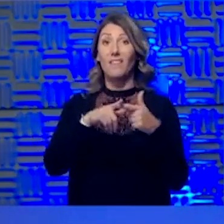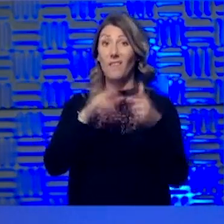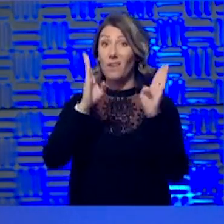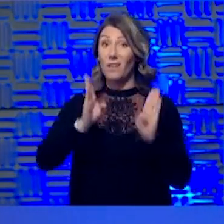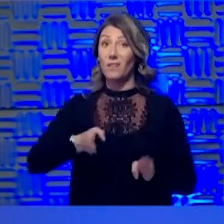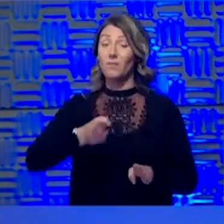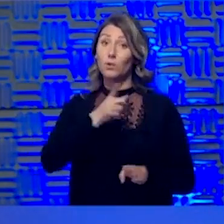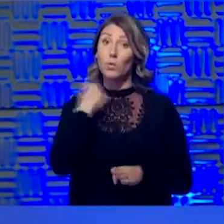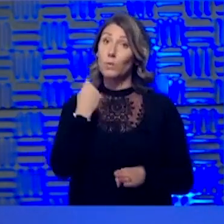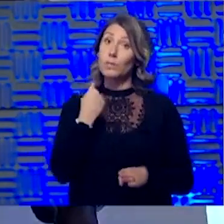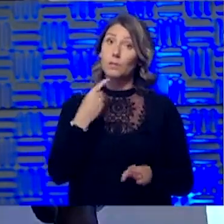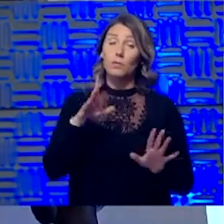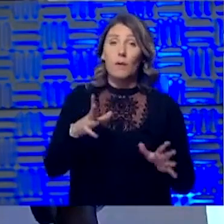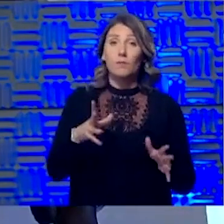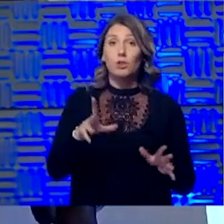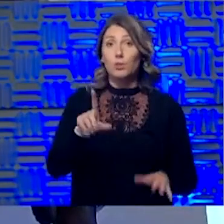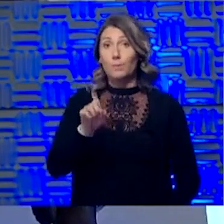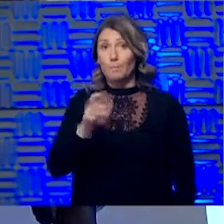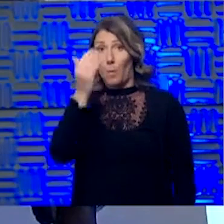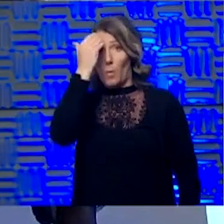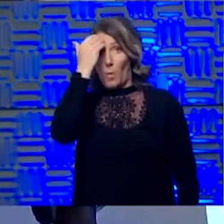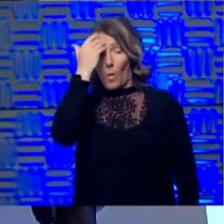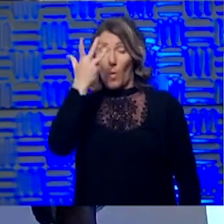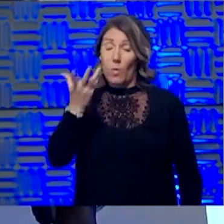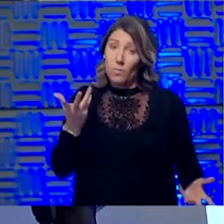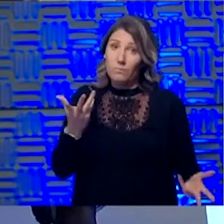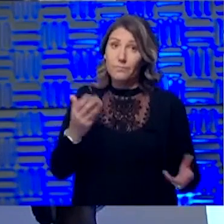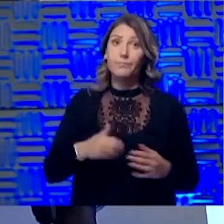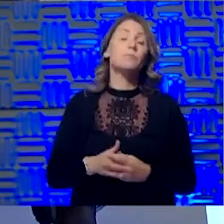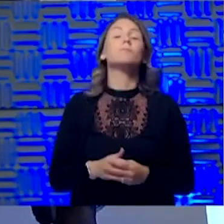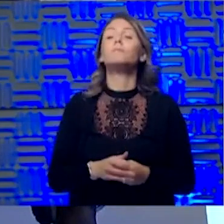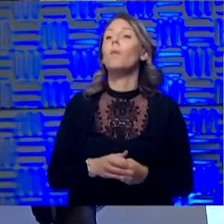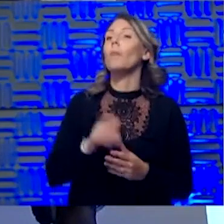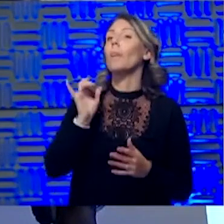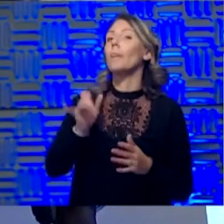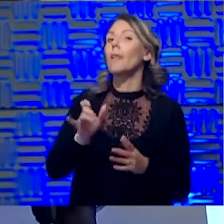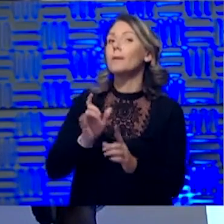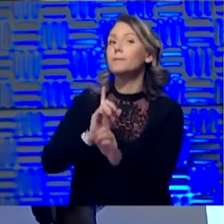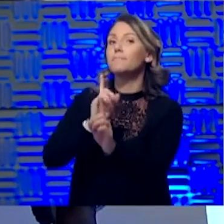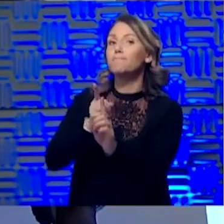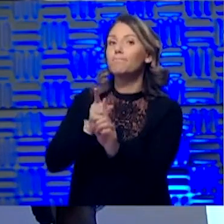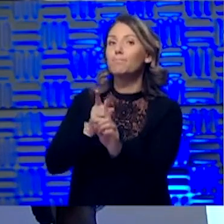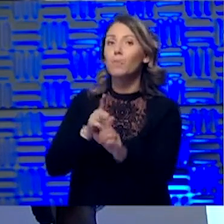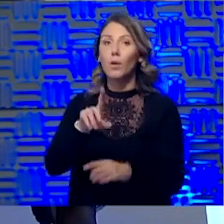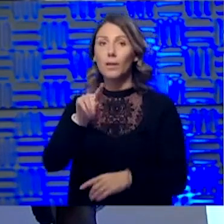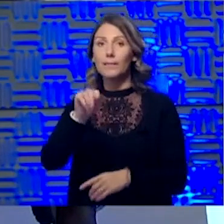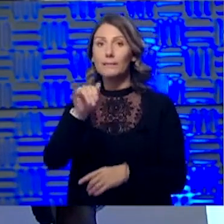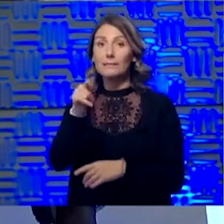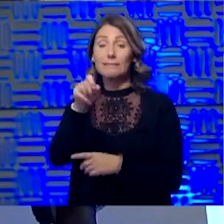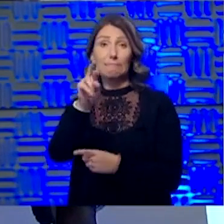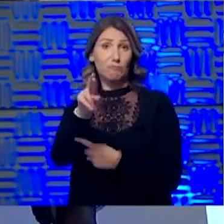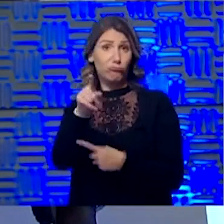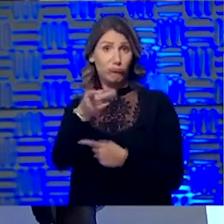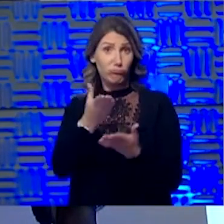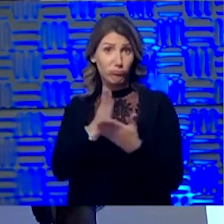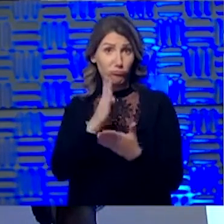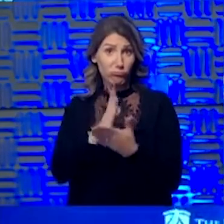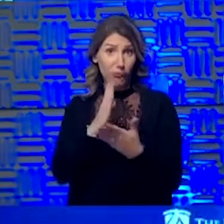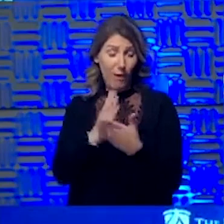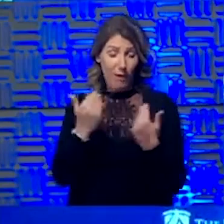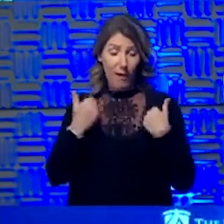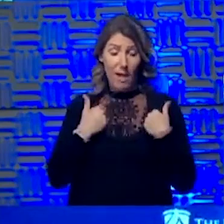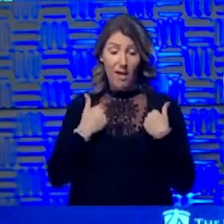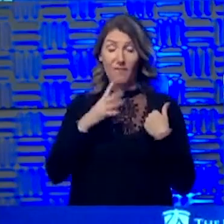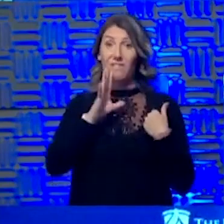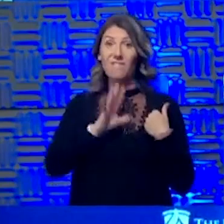on. Yeah, I think that's really the key. And so my answer to you, Taylor, is: are you okay with having a bunch of 5 to 7-year-olds hang out together and then